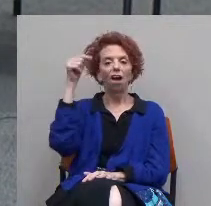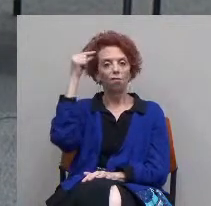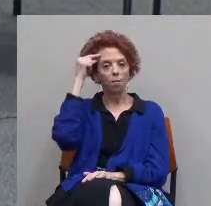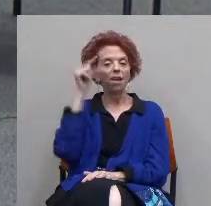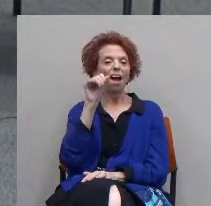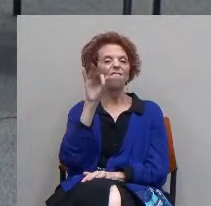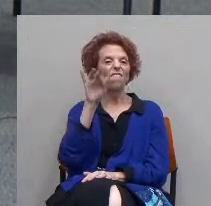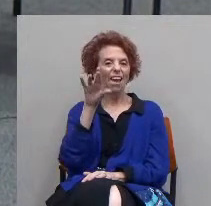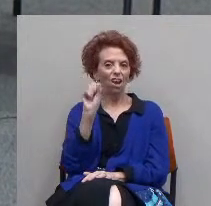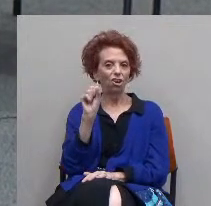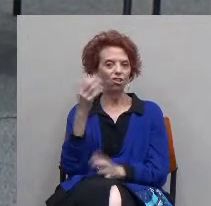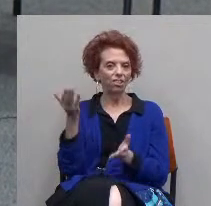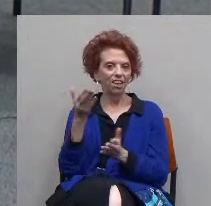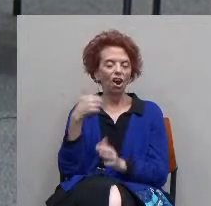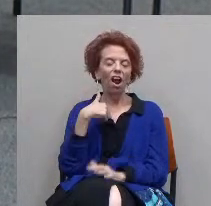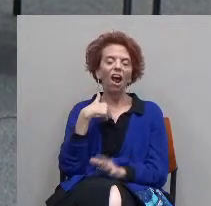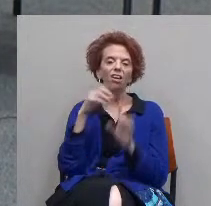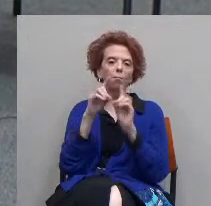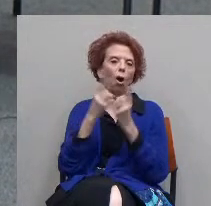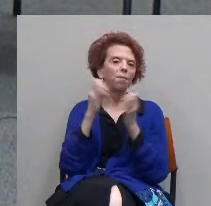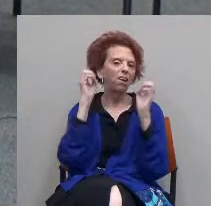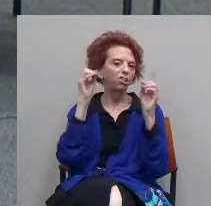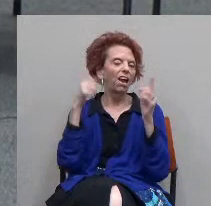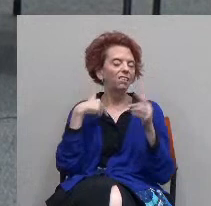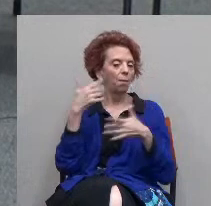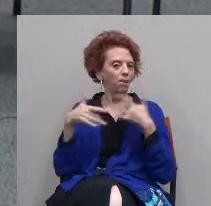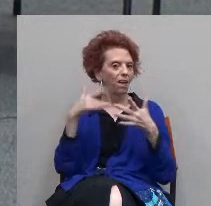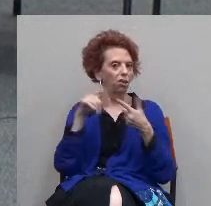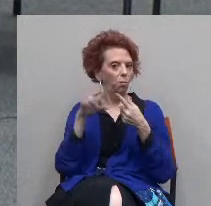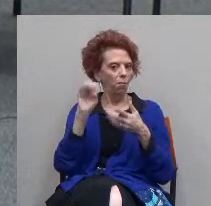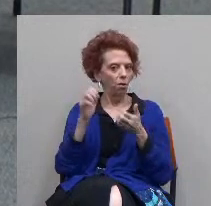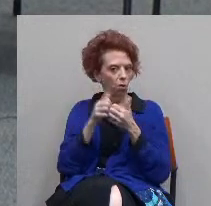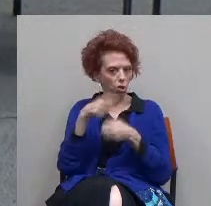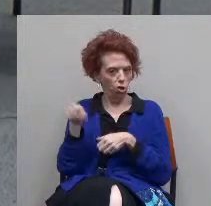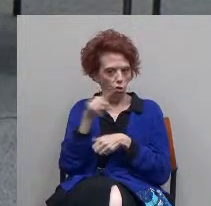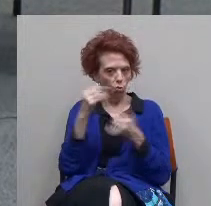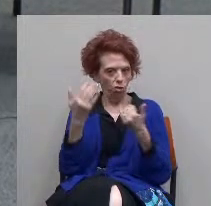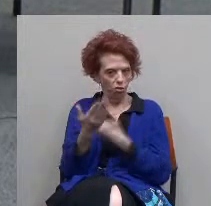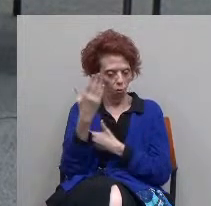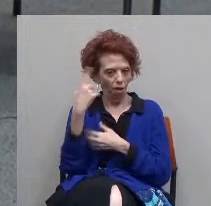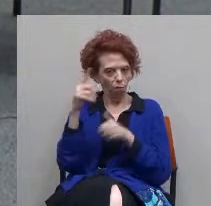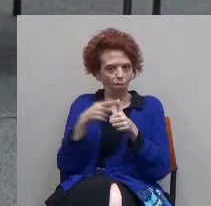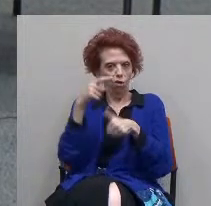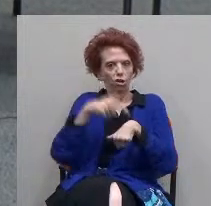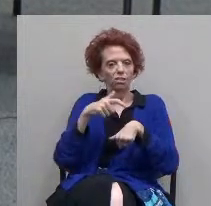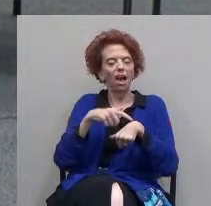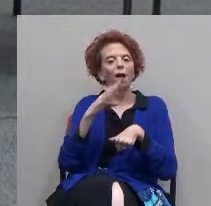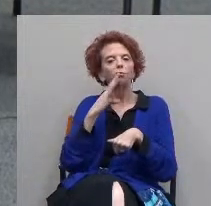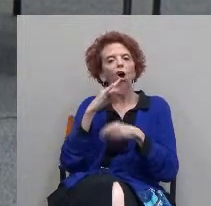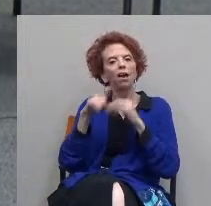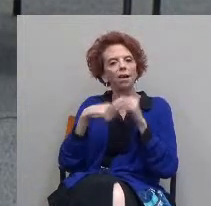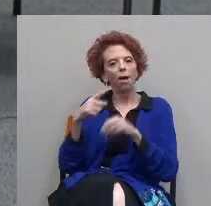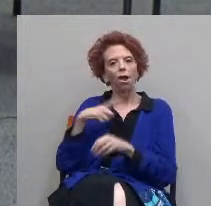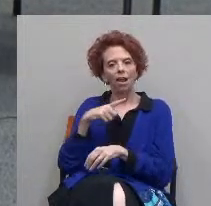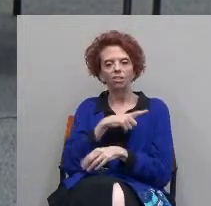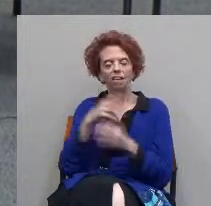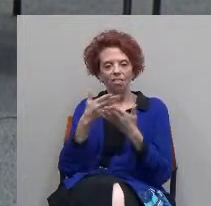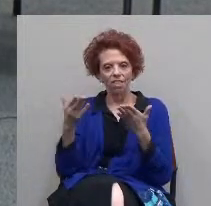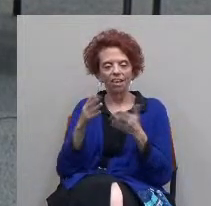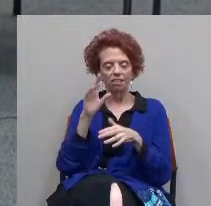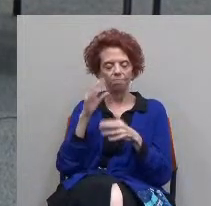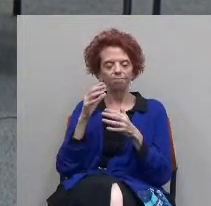Education. I'm really excited to be in front of you this morning for the first time talking about legislative things